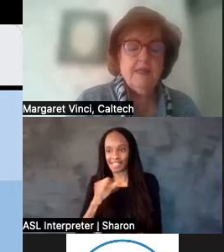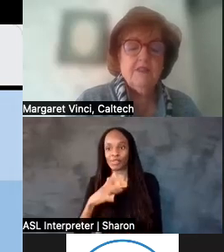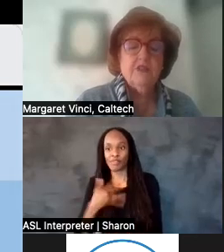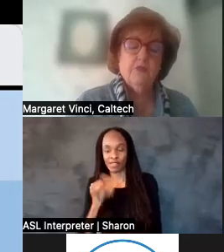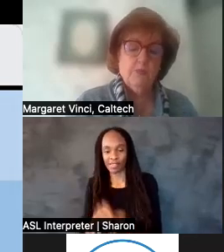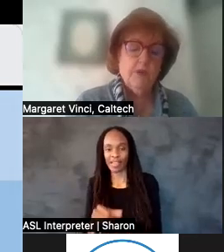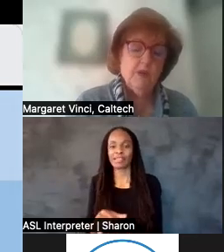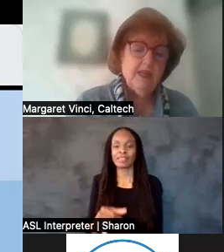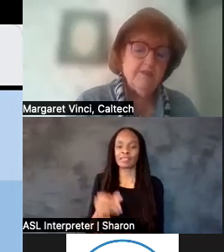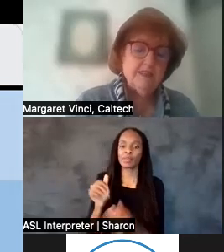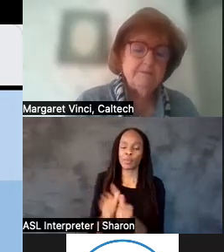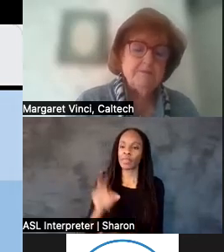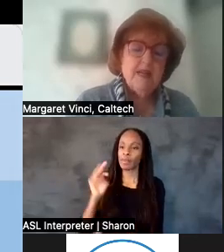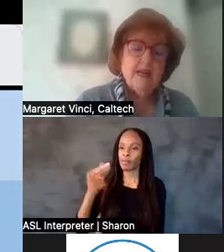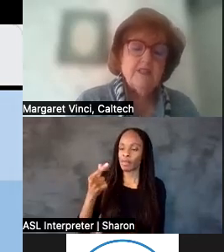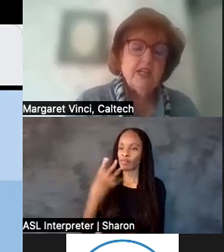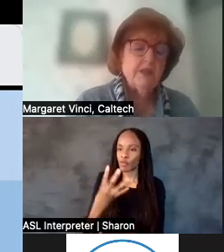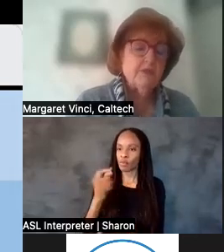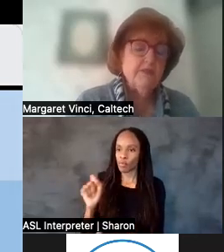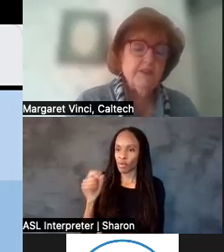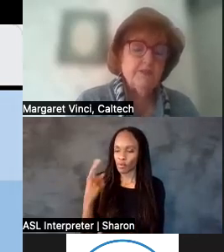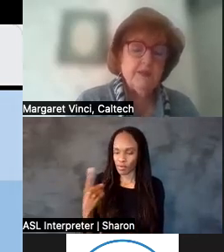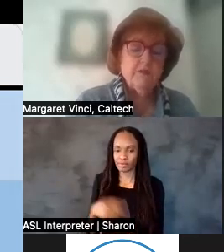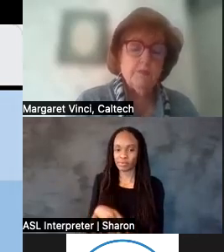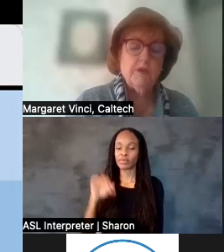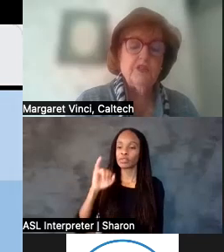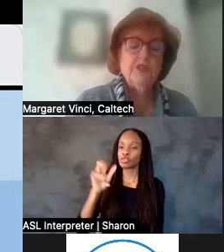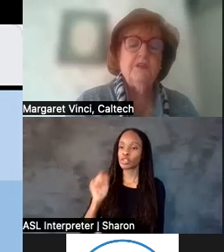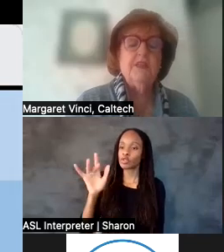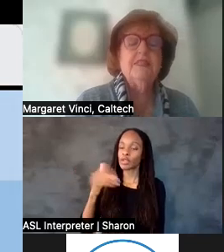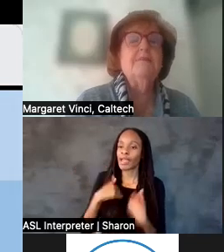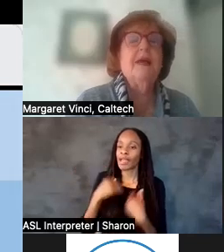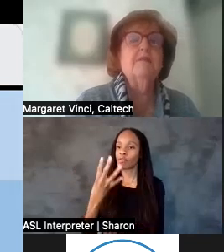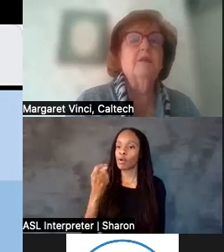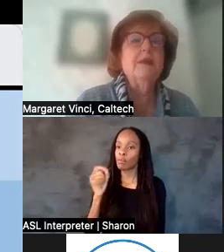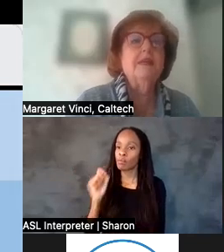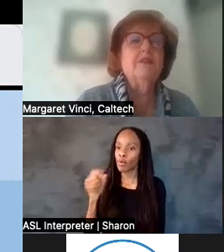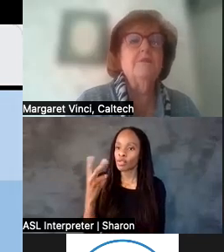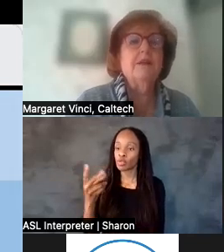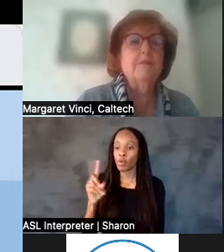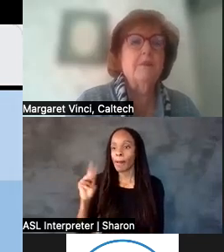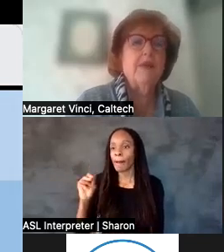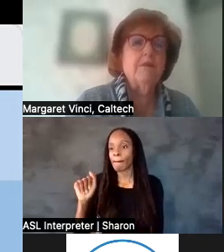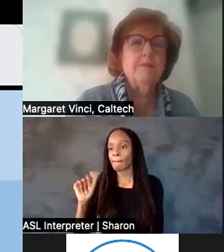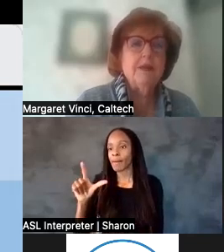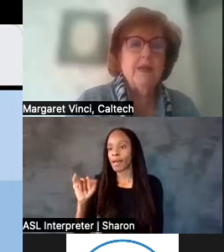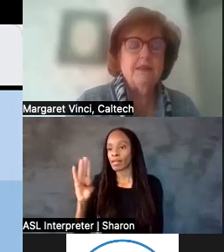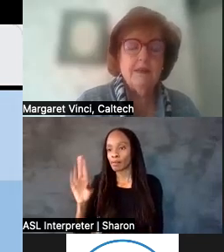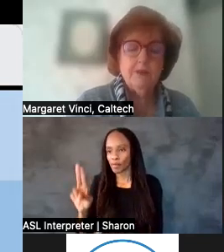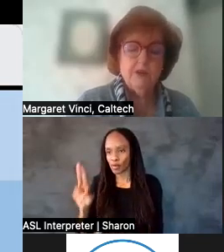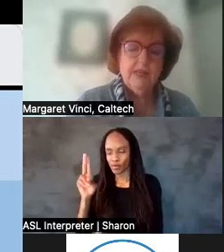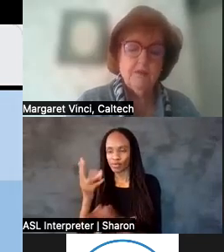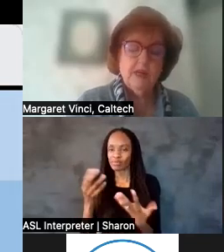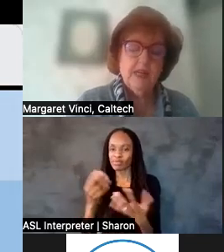that magnitude 4.1 event. January 25th, we had a 4.2 event in Malibu. Many of you might remember that one, being